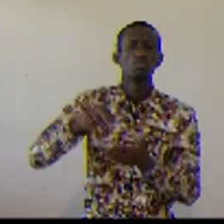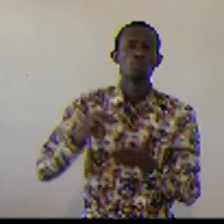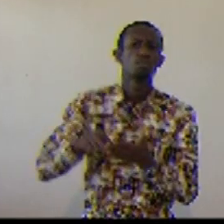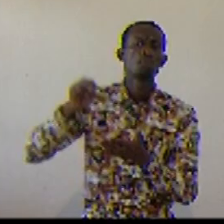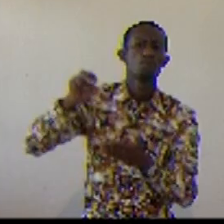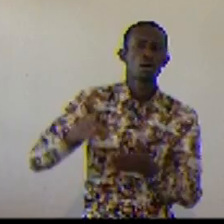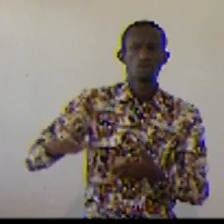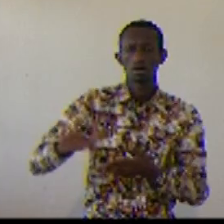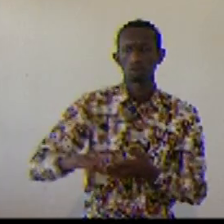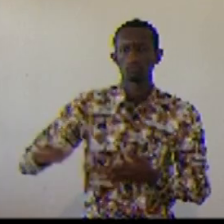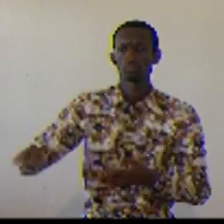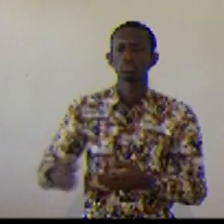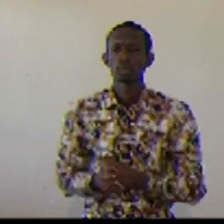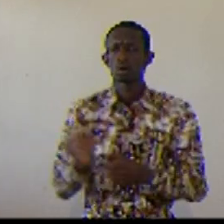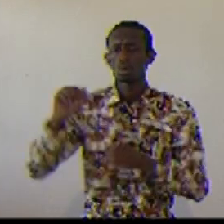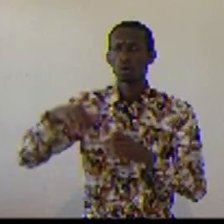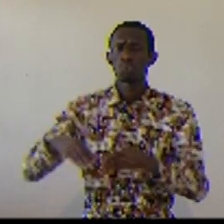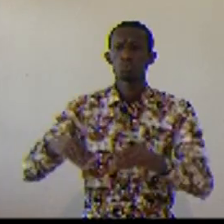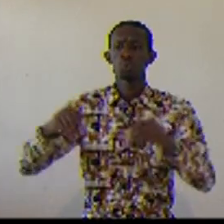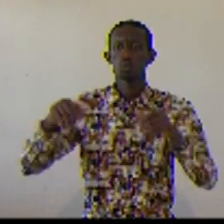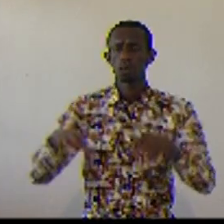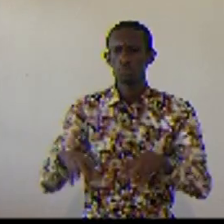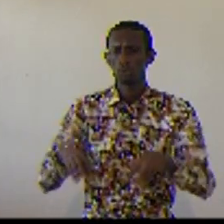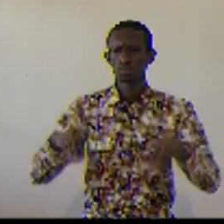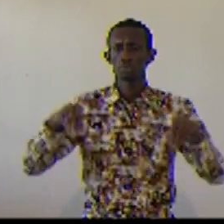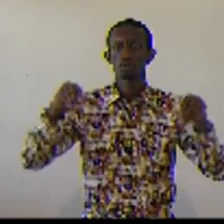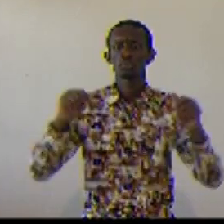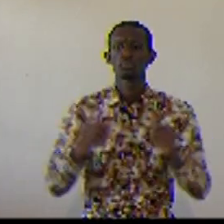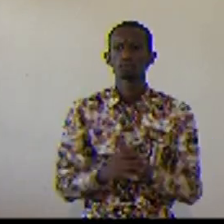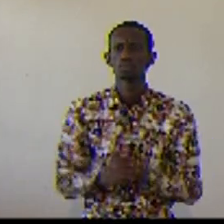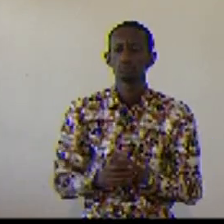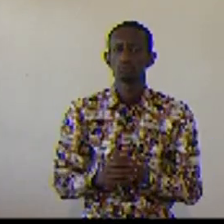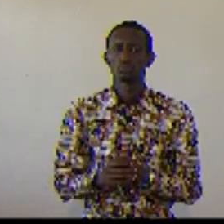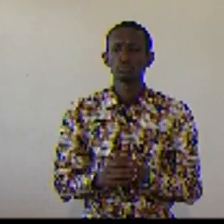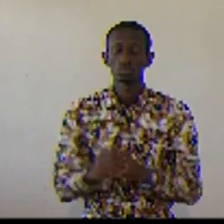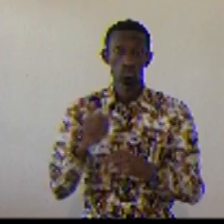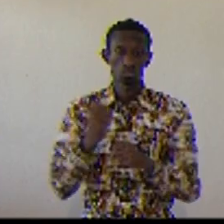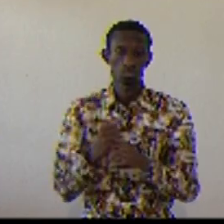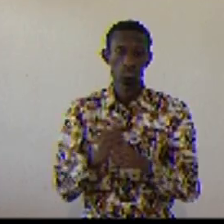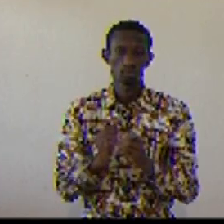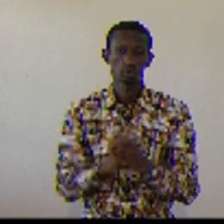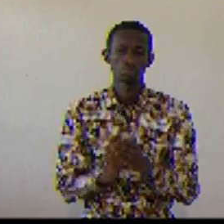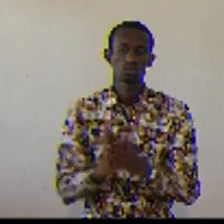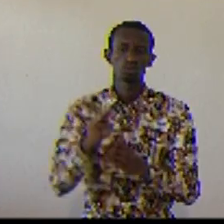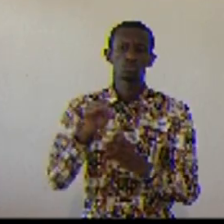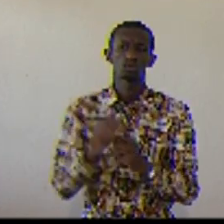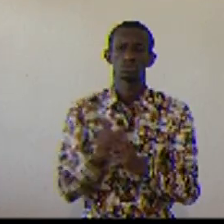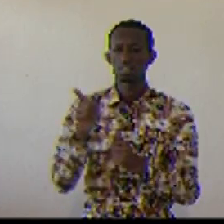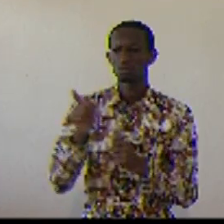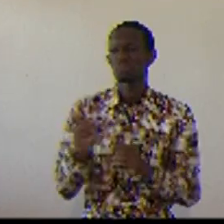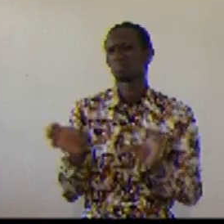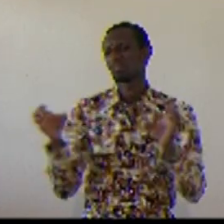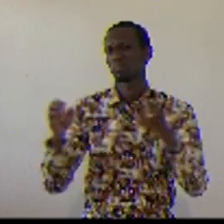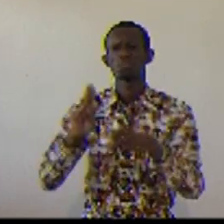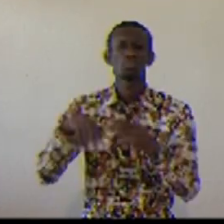the soap to kill the germs. One of the examples that we looked at is the Dettol. That is a common